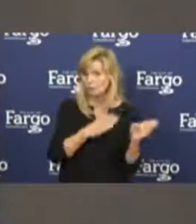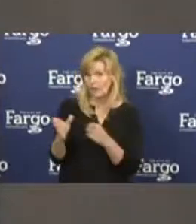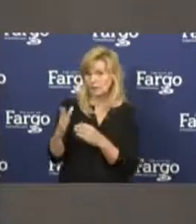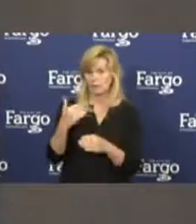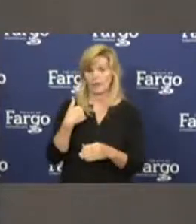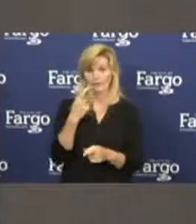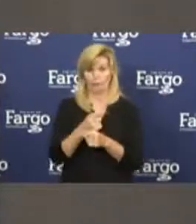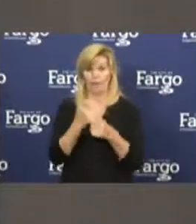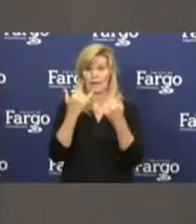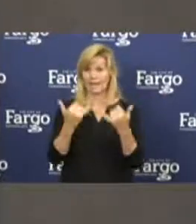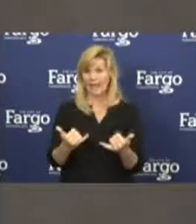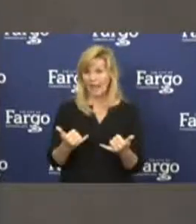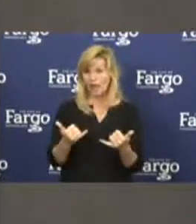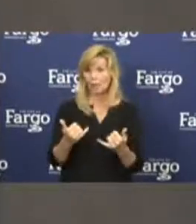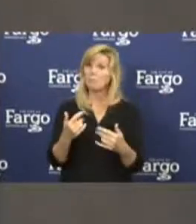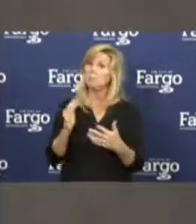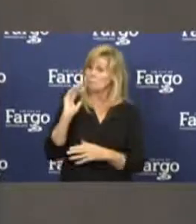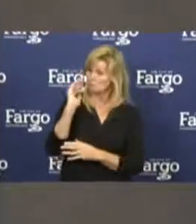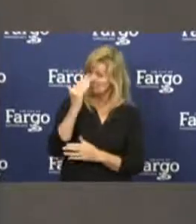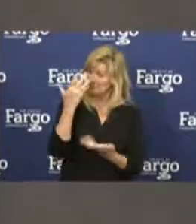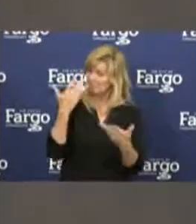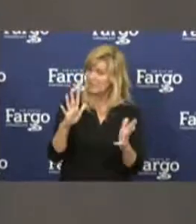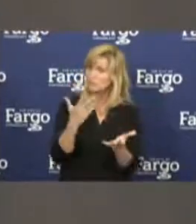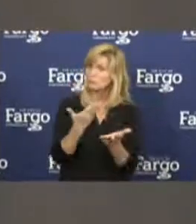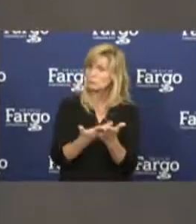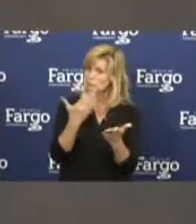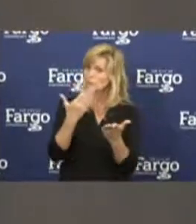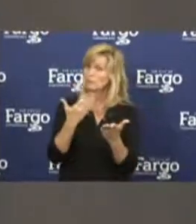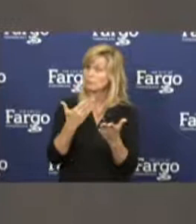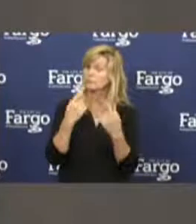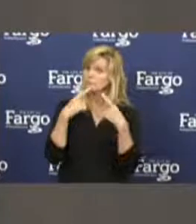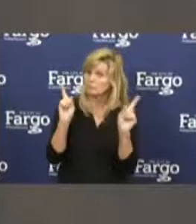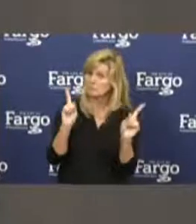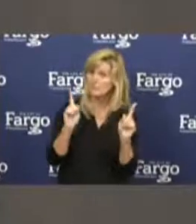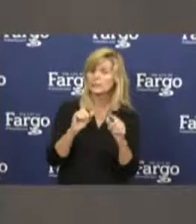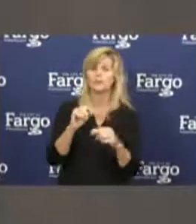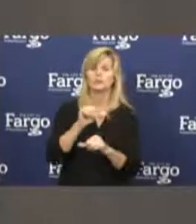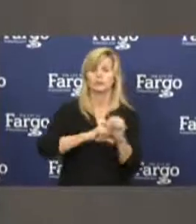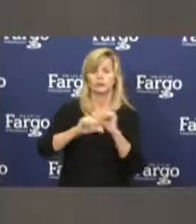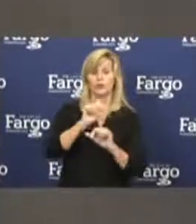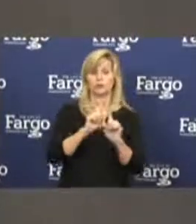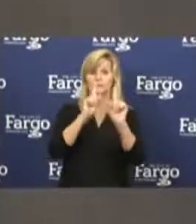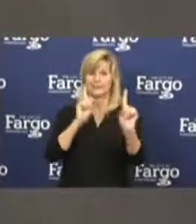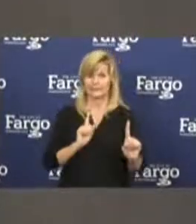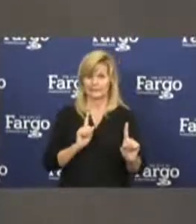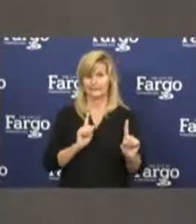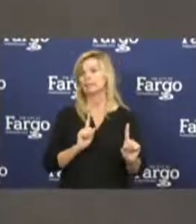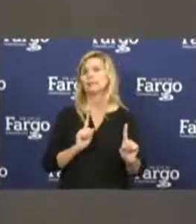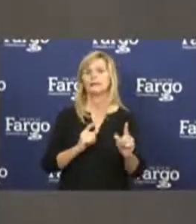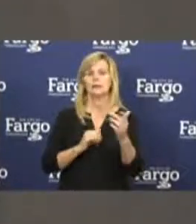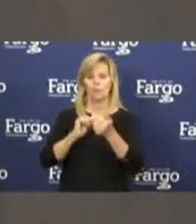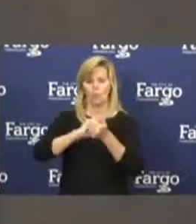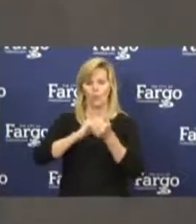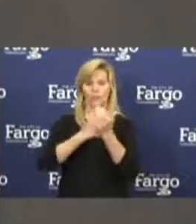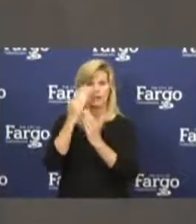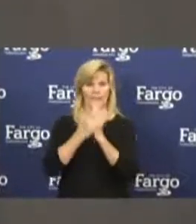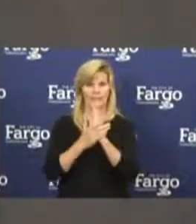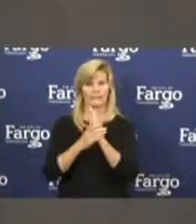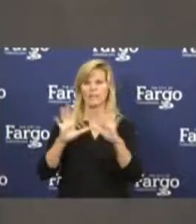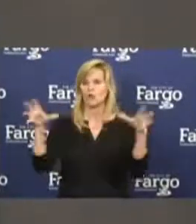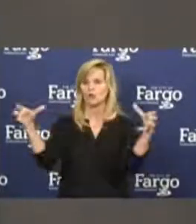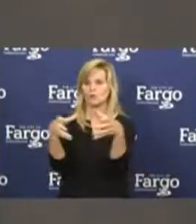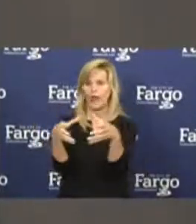at this time, which have proven effective when followed, are social distancing, hand washing, avoiding crowds,